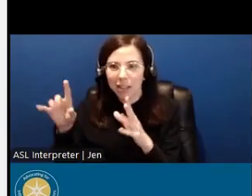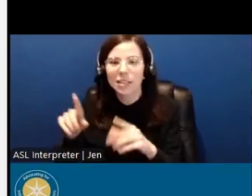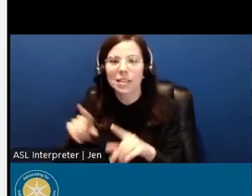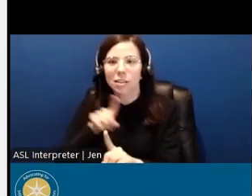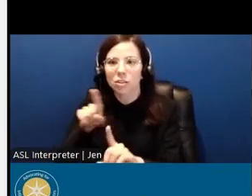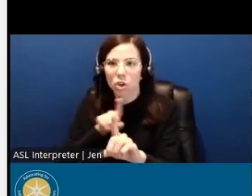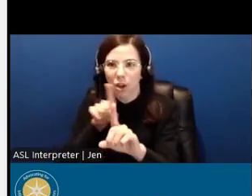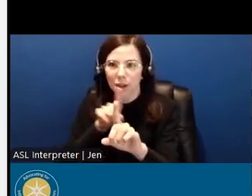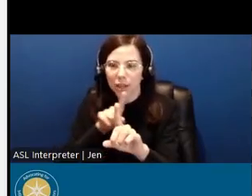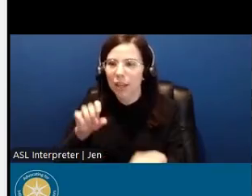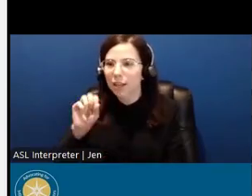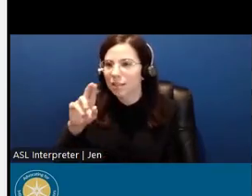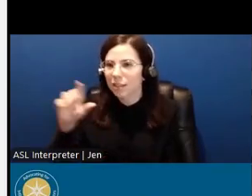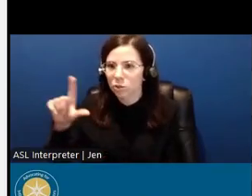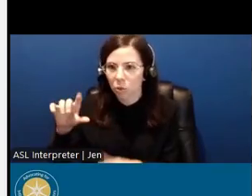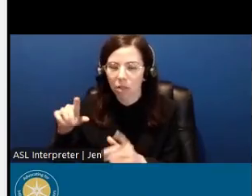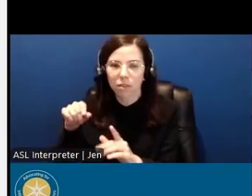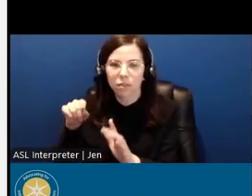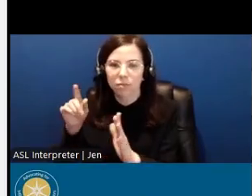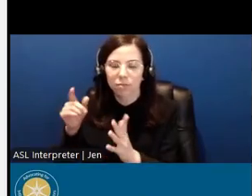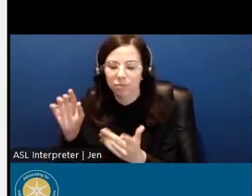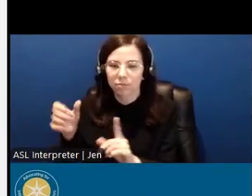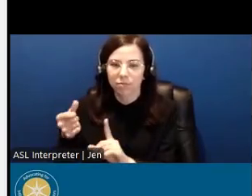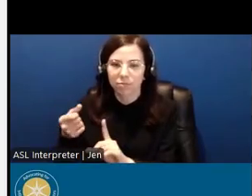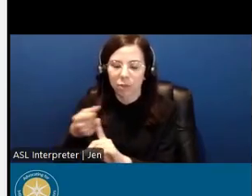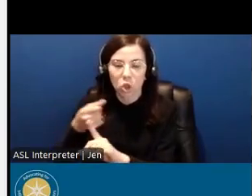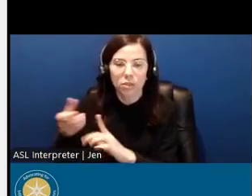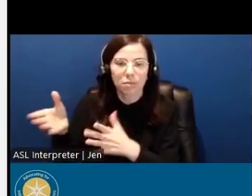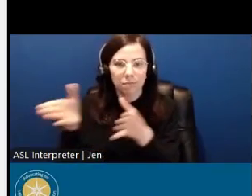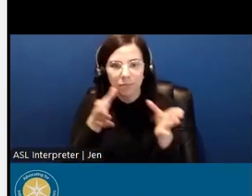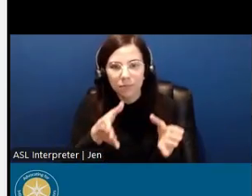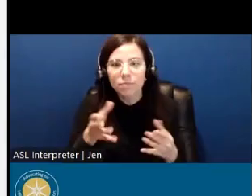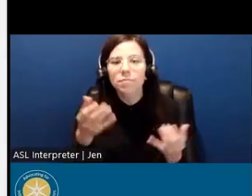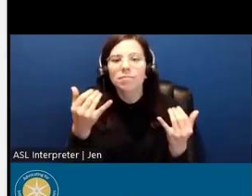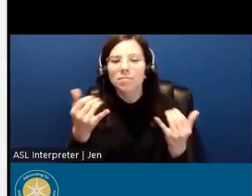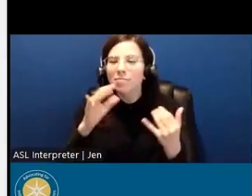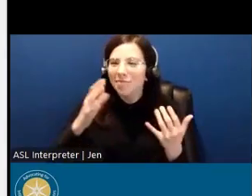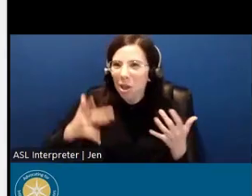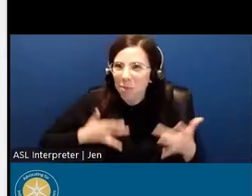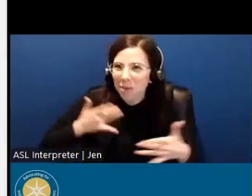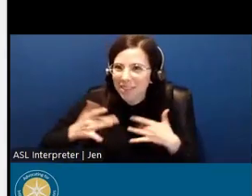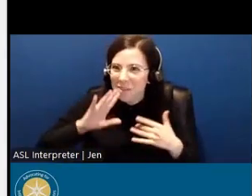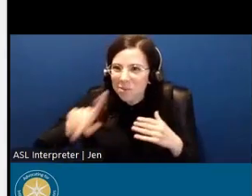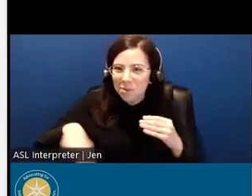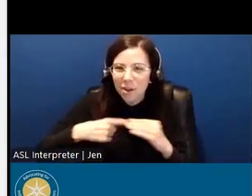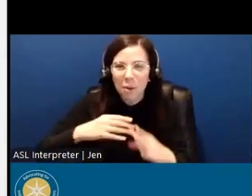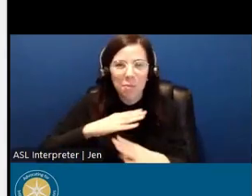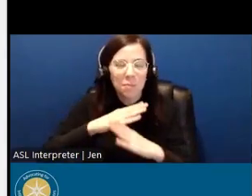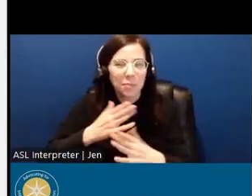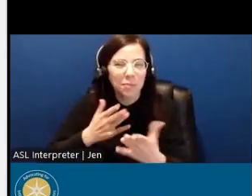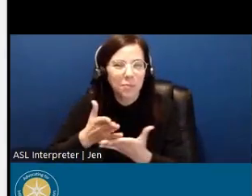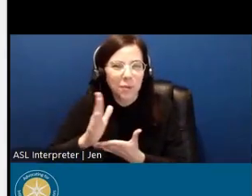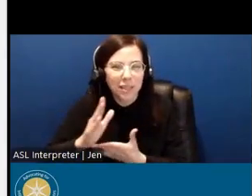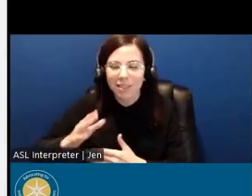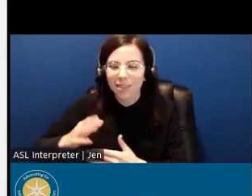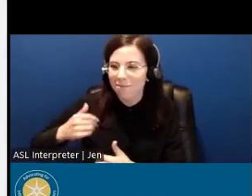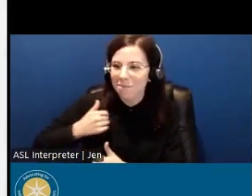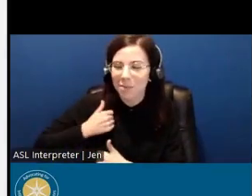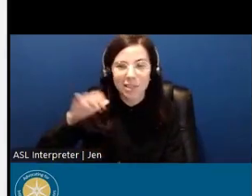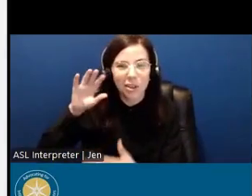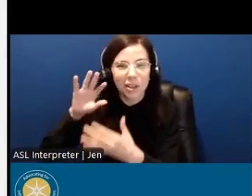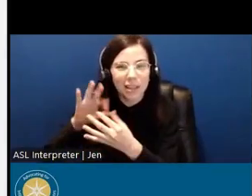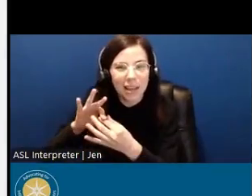for the presentation of protecting the rights of military-connected victims, the difference that an attorney can